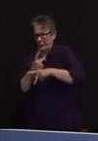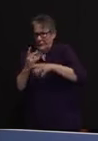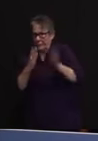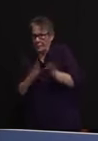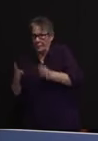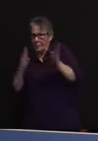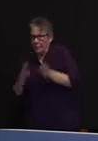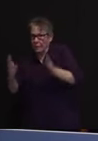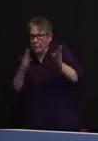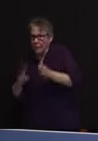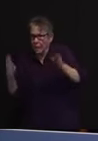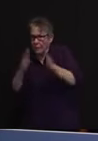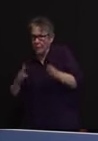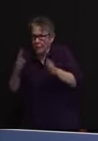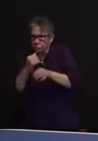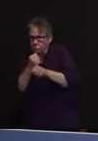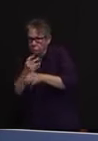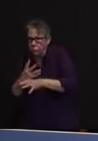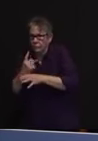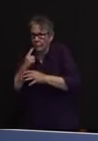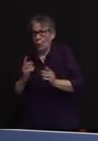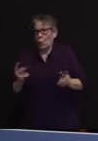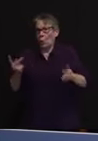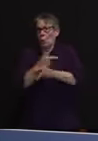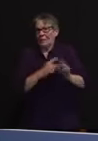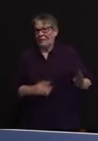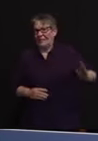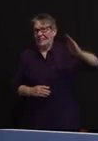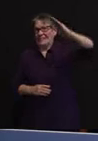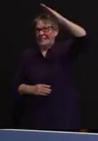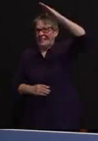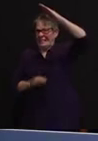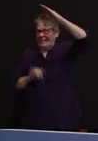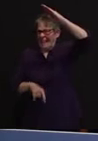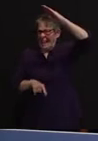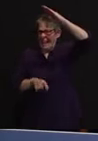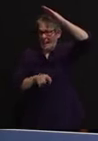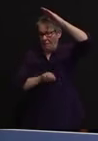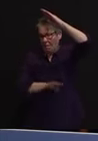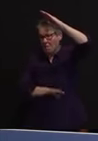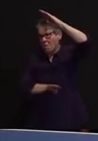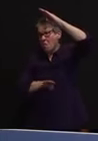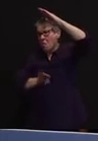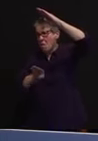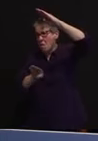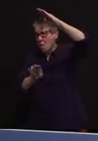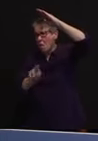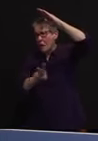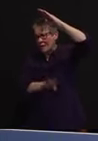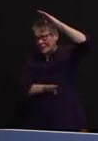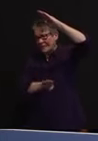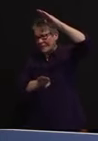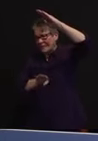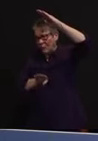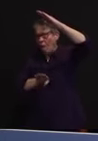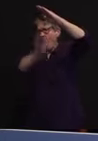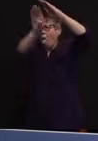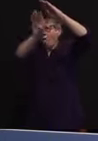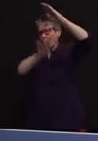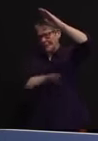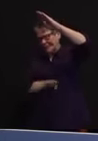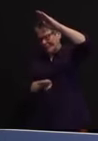is 36,000. With about actually 9,000 at critical care and